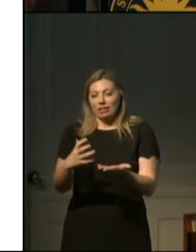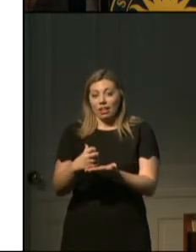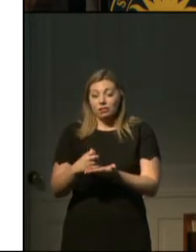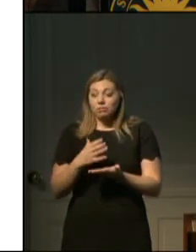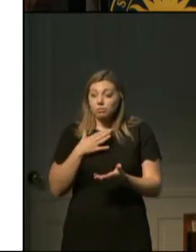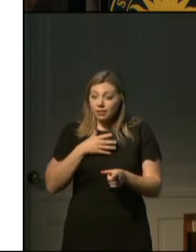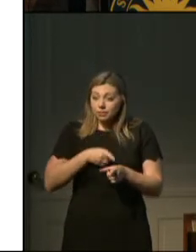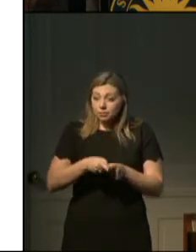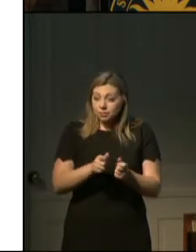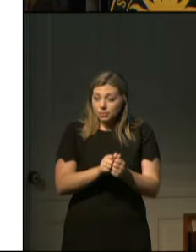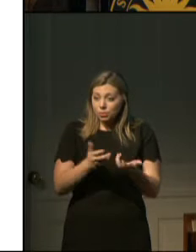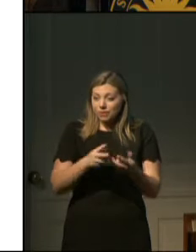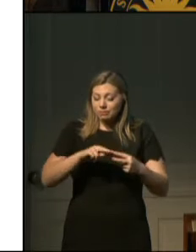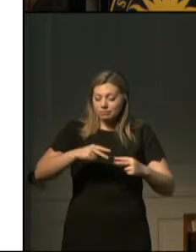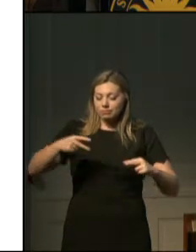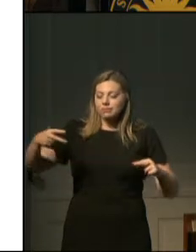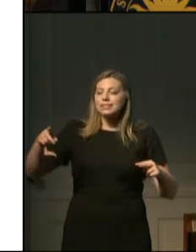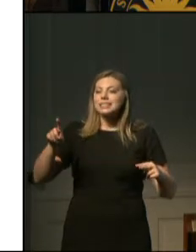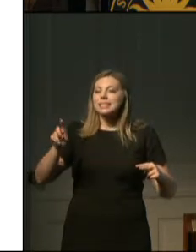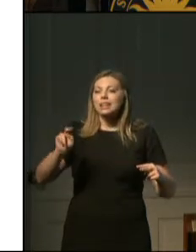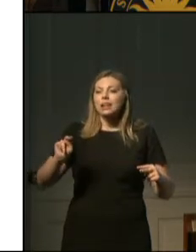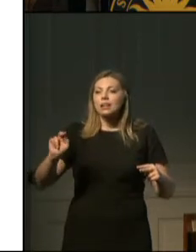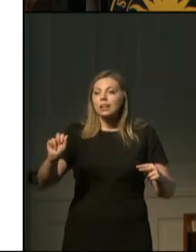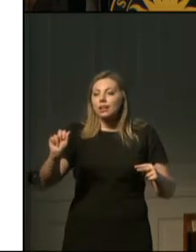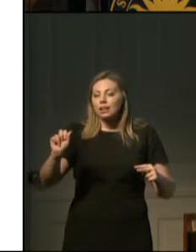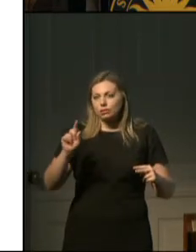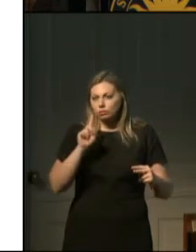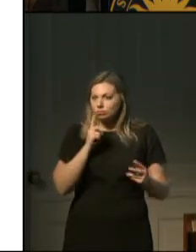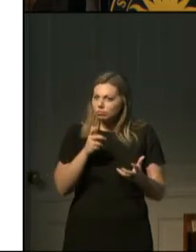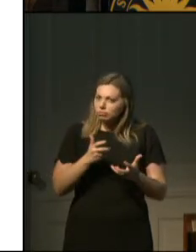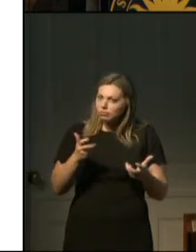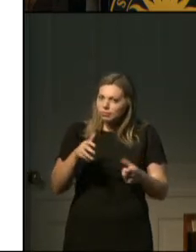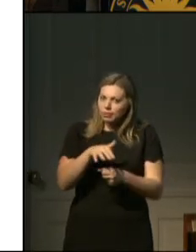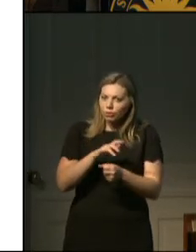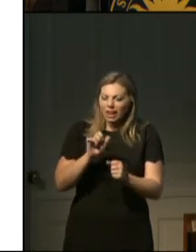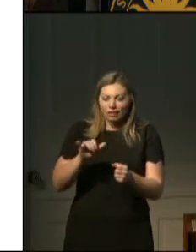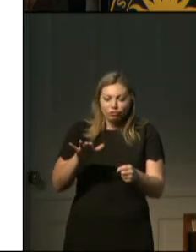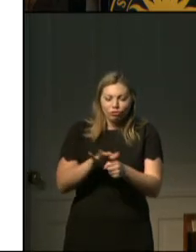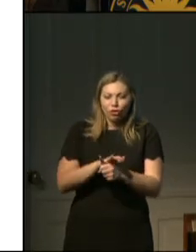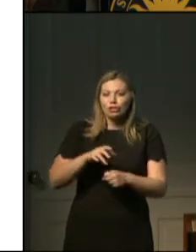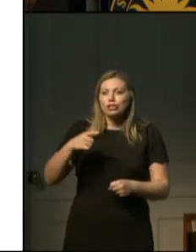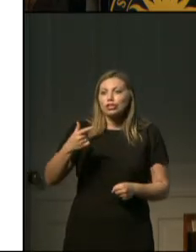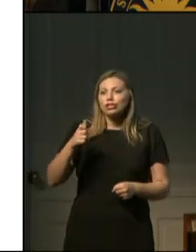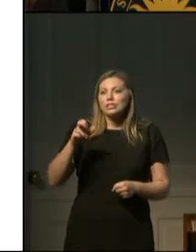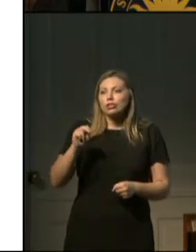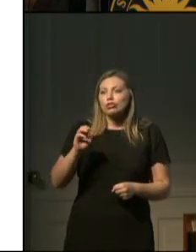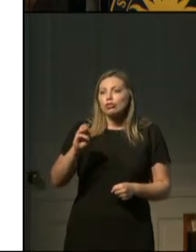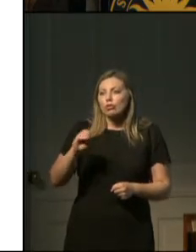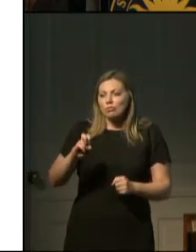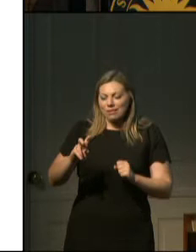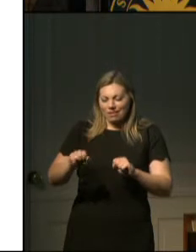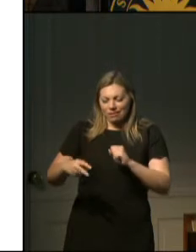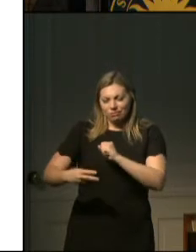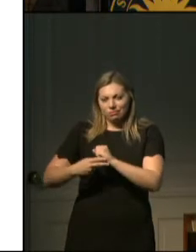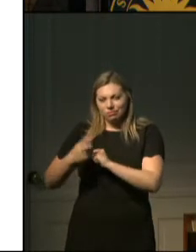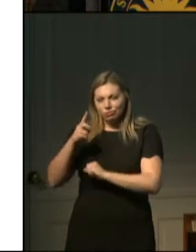my specialty is with DNA. So that's a huge realm of, we can capture their entire genome and save that for future